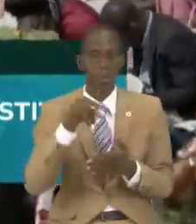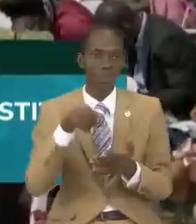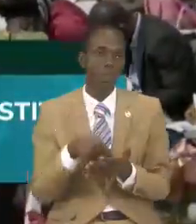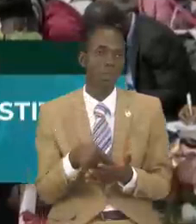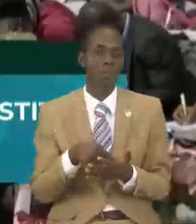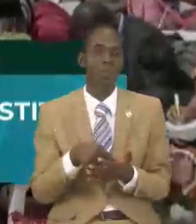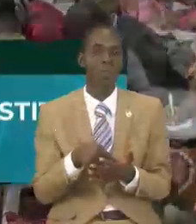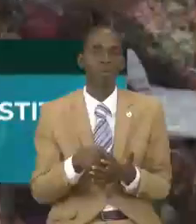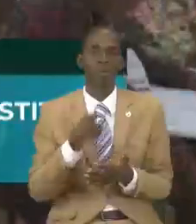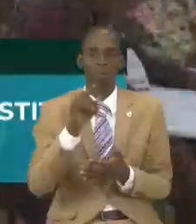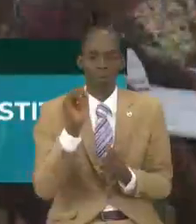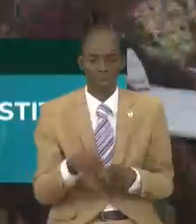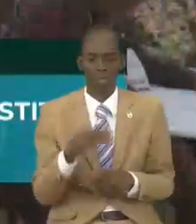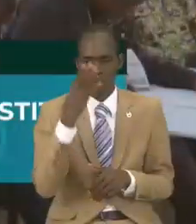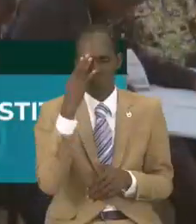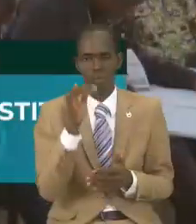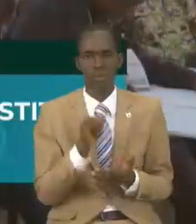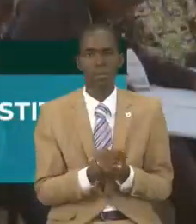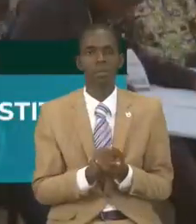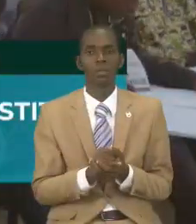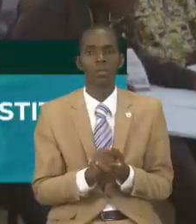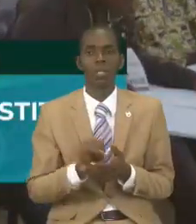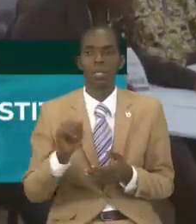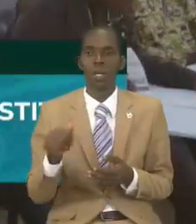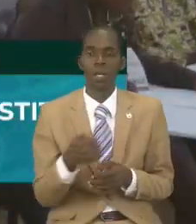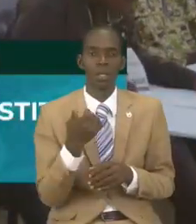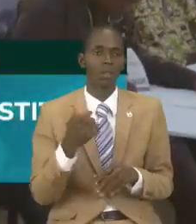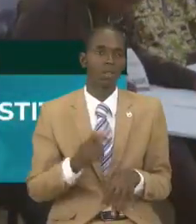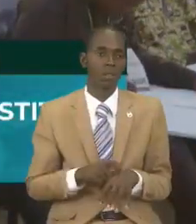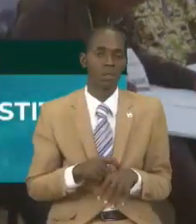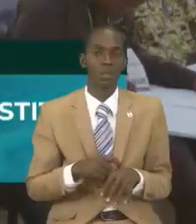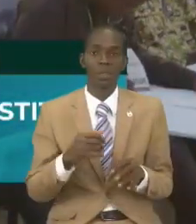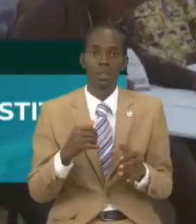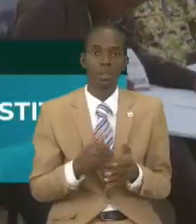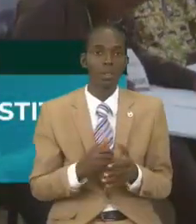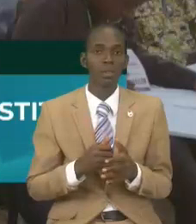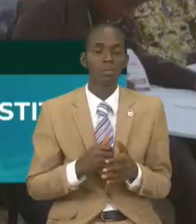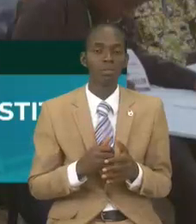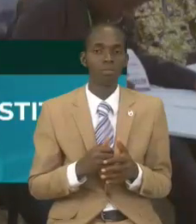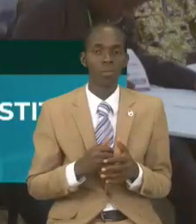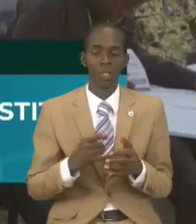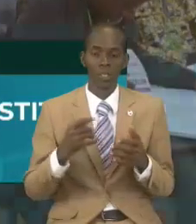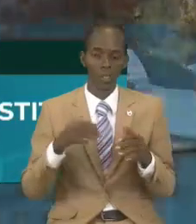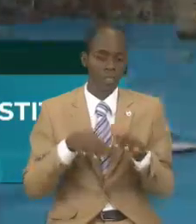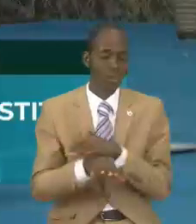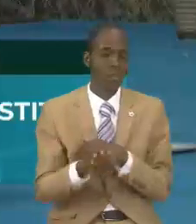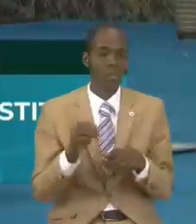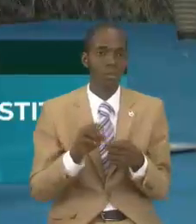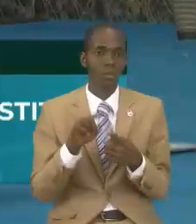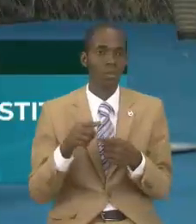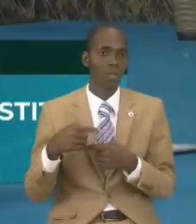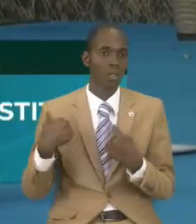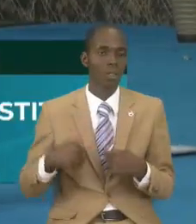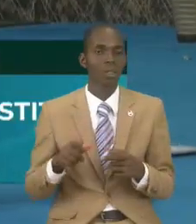and you can know that anytime it actually gets into your heart, then you